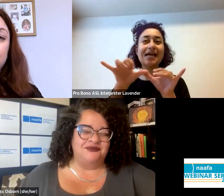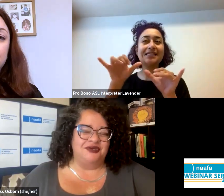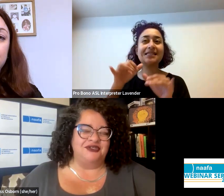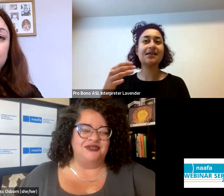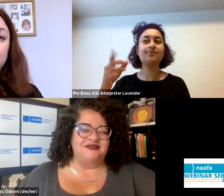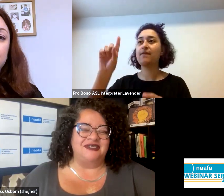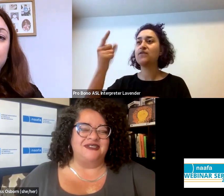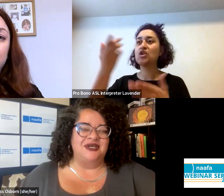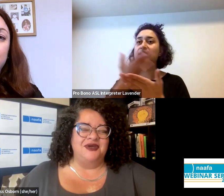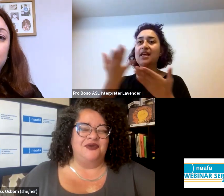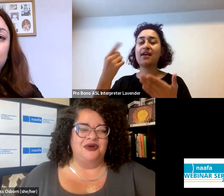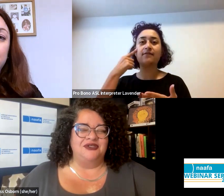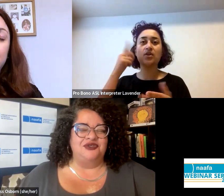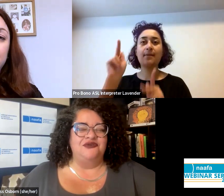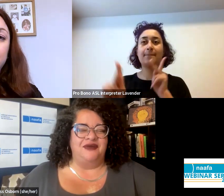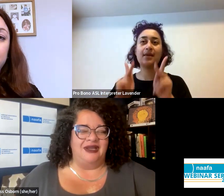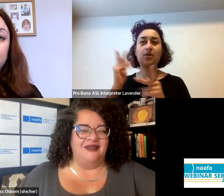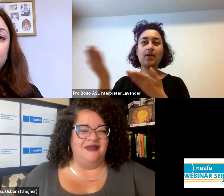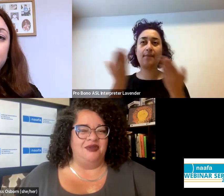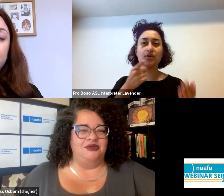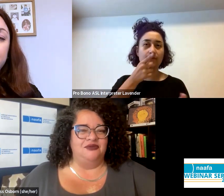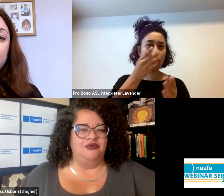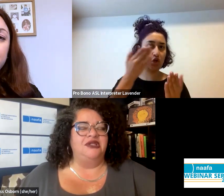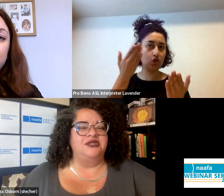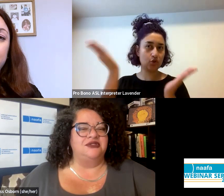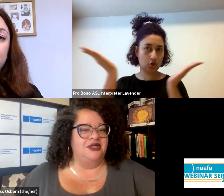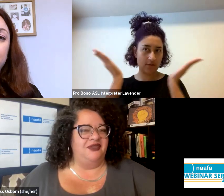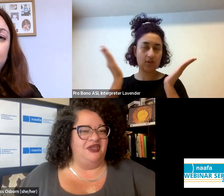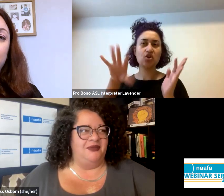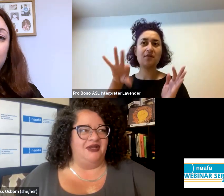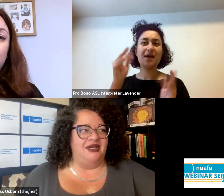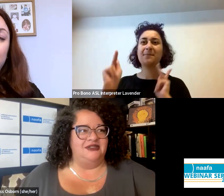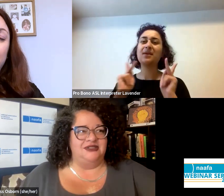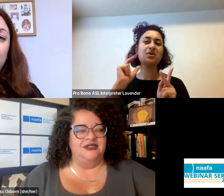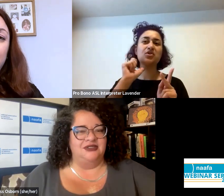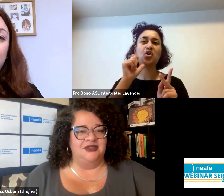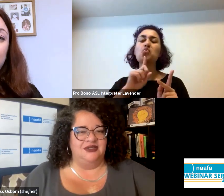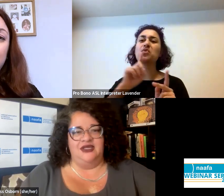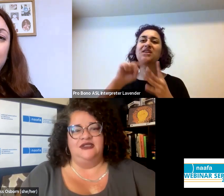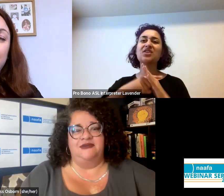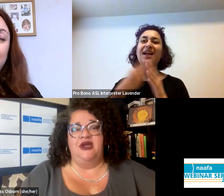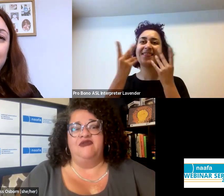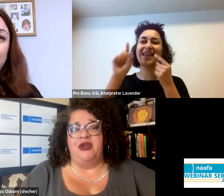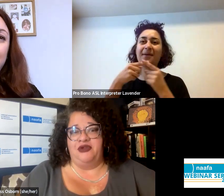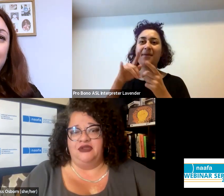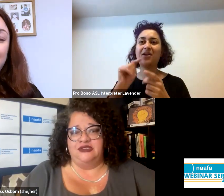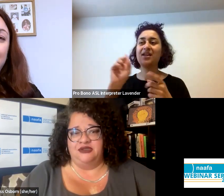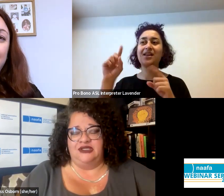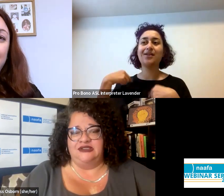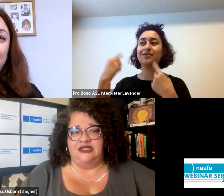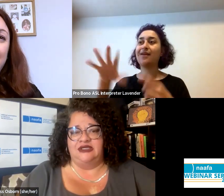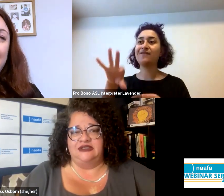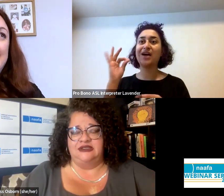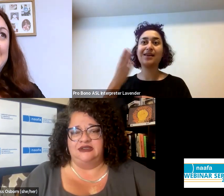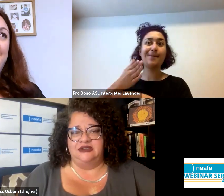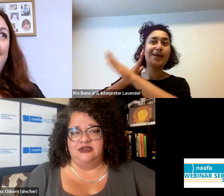coming to you for your services? Or do you find that people really don't start thinking about it until they hit some kind of barrier that's related